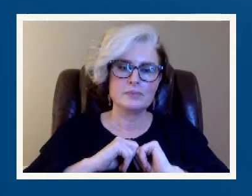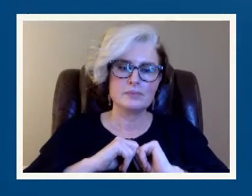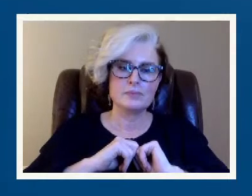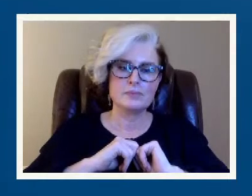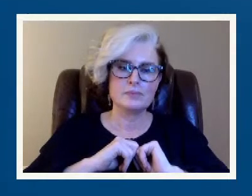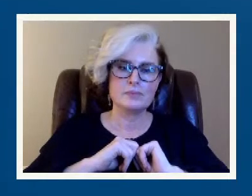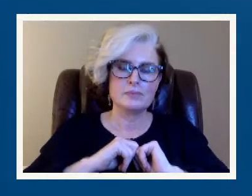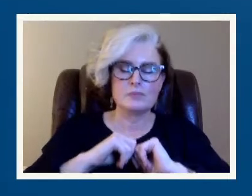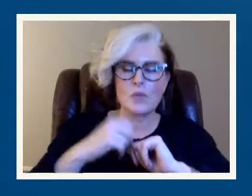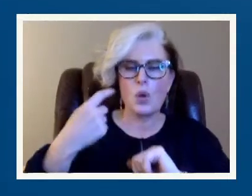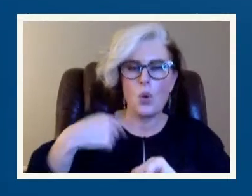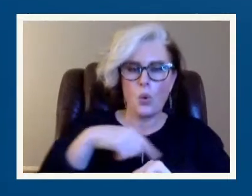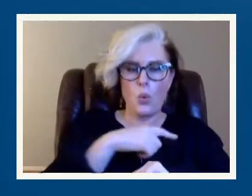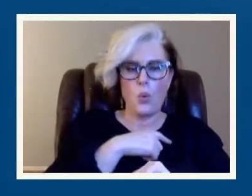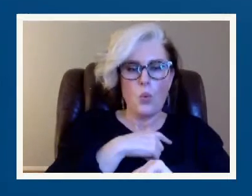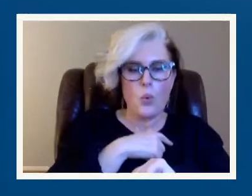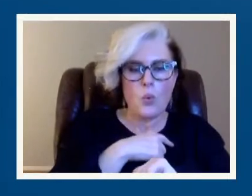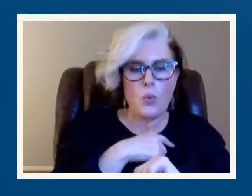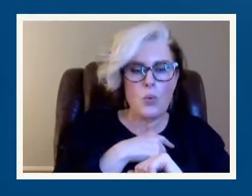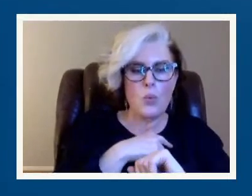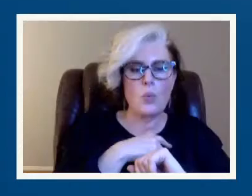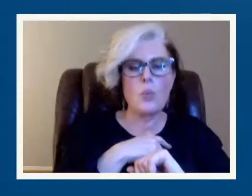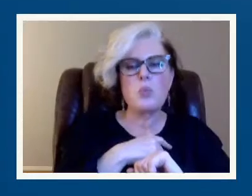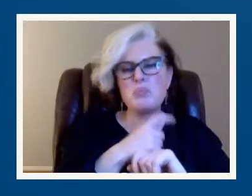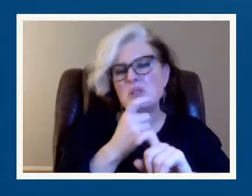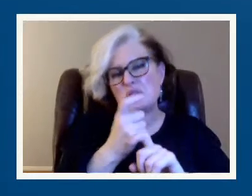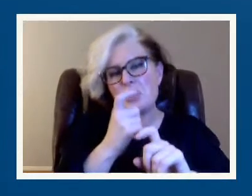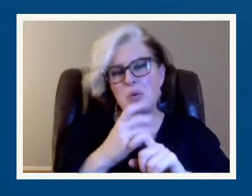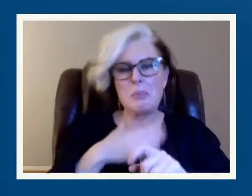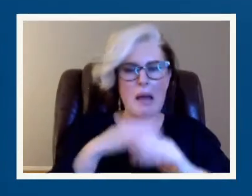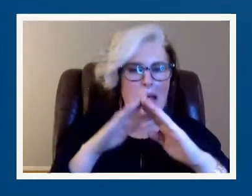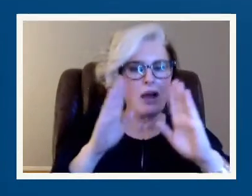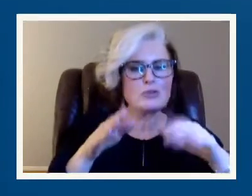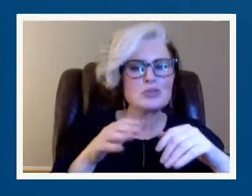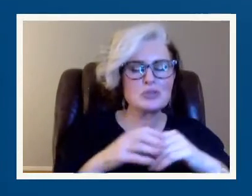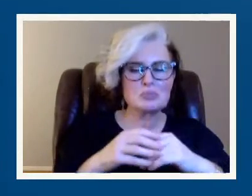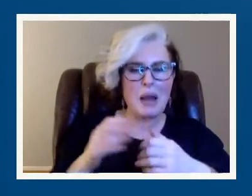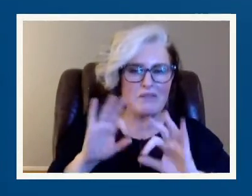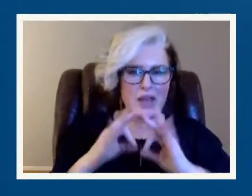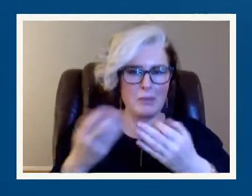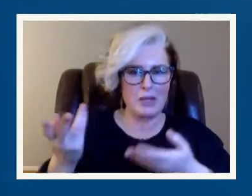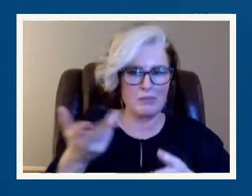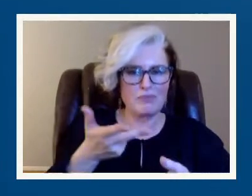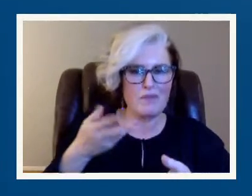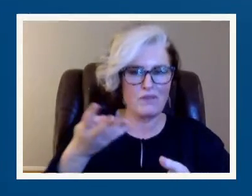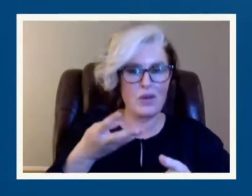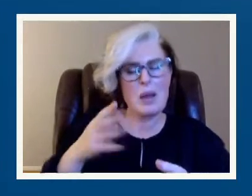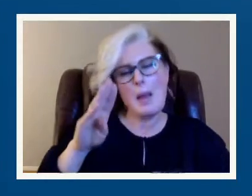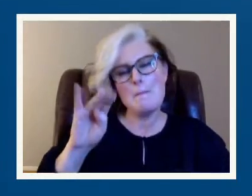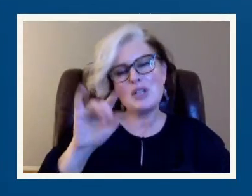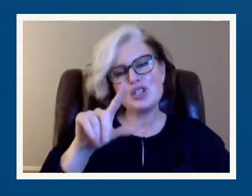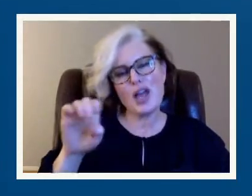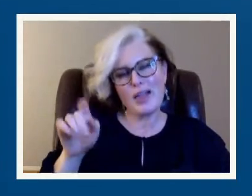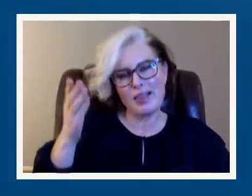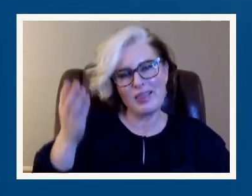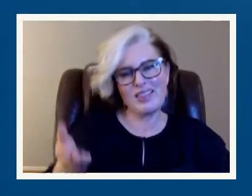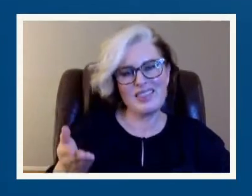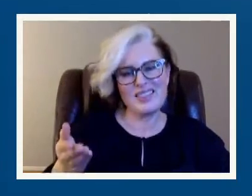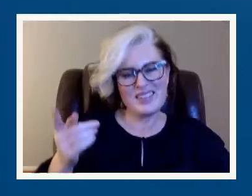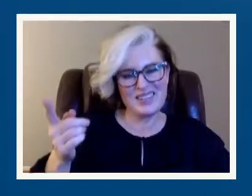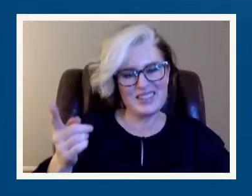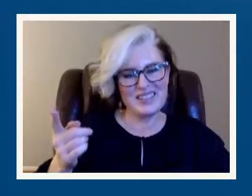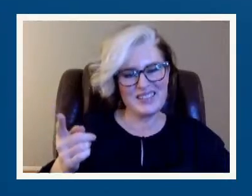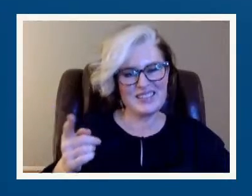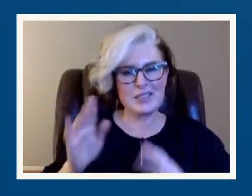You know, we joke in my household that Michelle, you know, she's got a